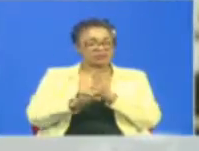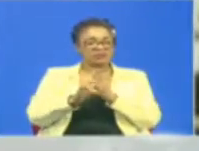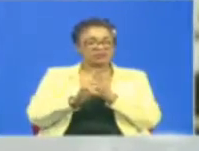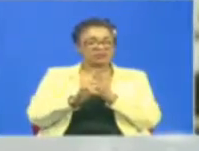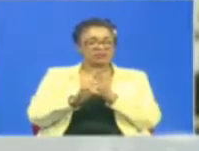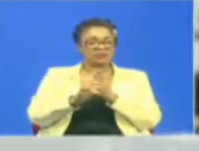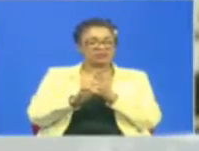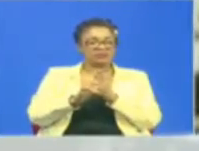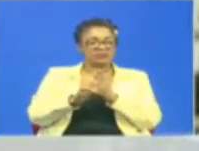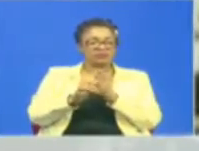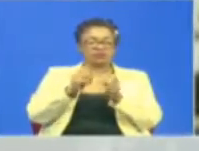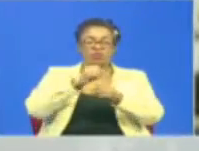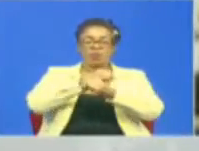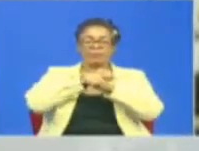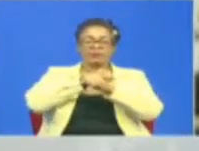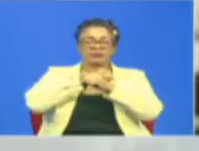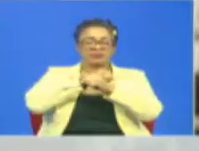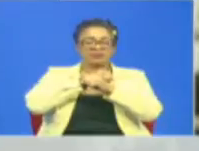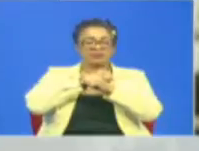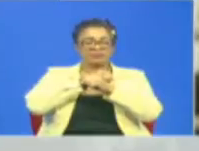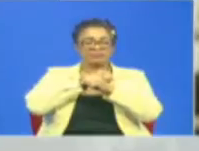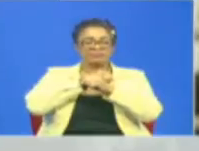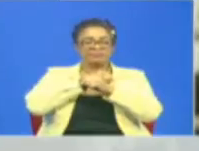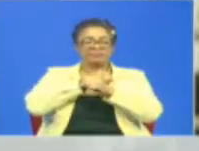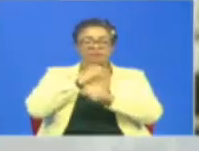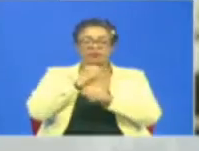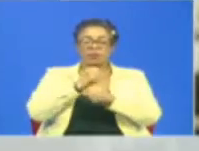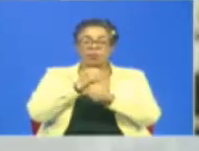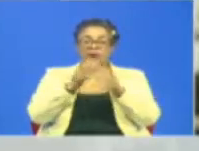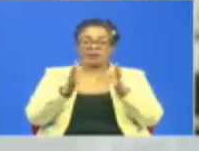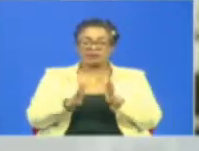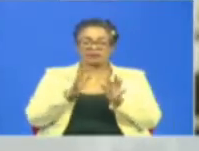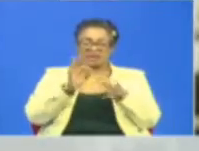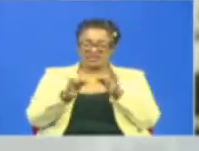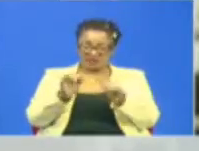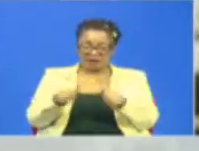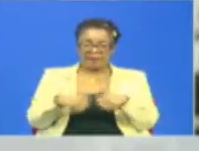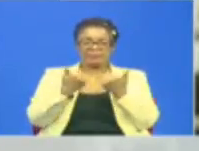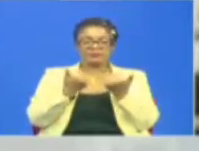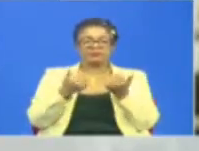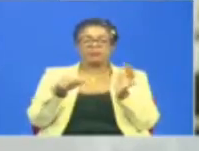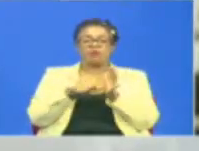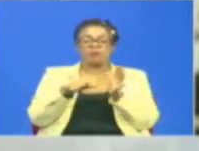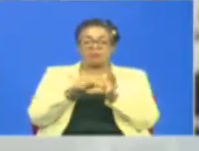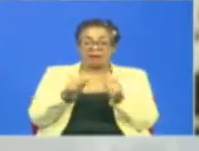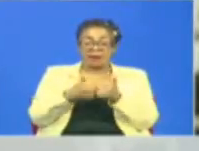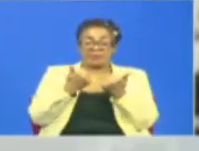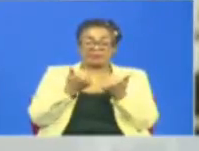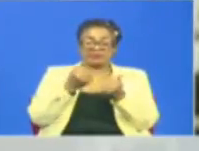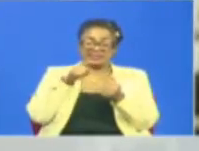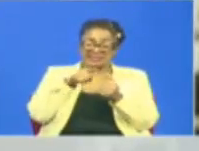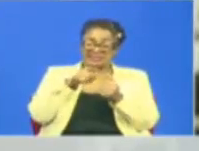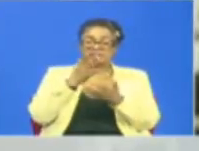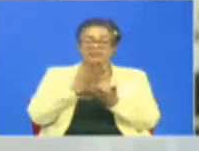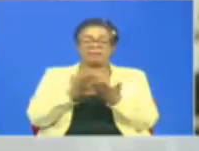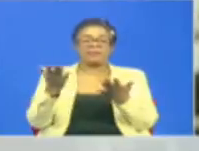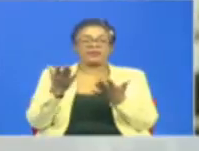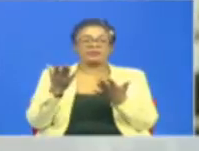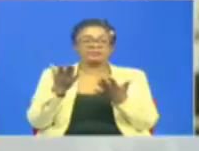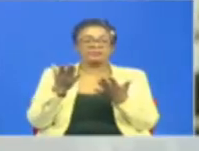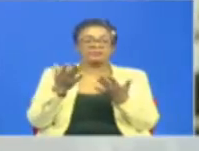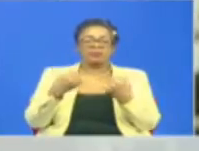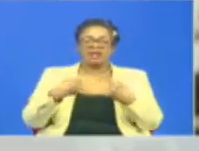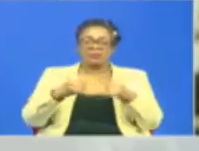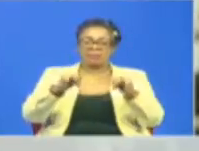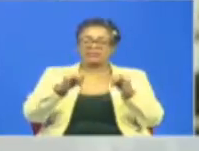actually protect the healthcare workers in case of demise in the line of duty. And this is something that has been implemented in the